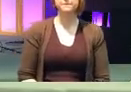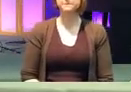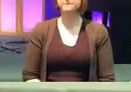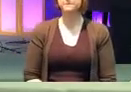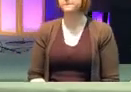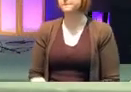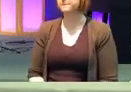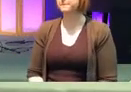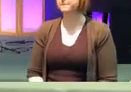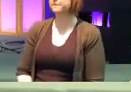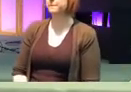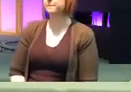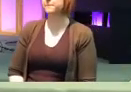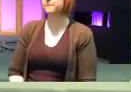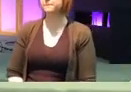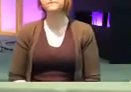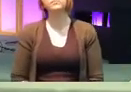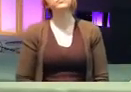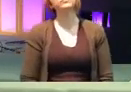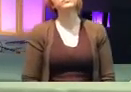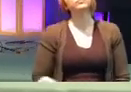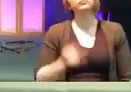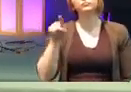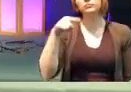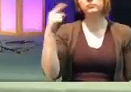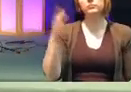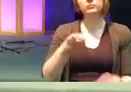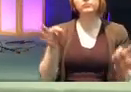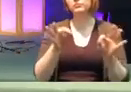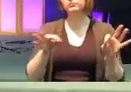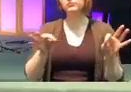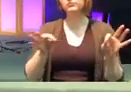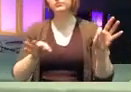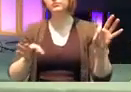Let's sing this together. You are worthy of it